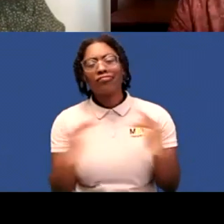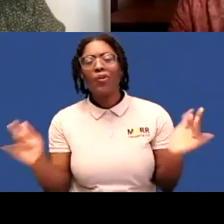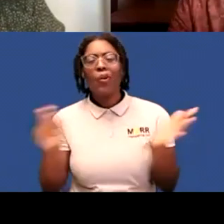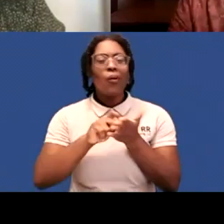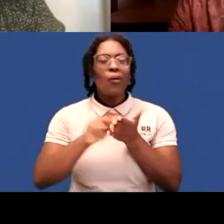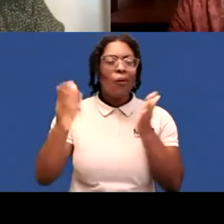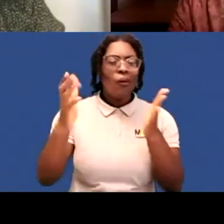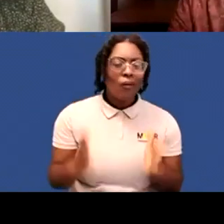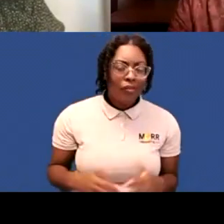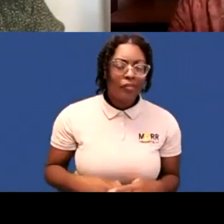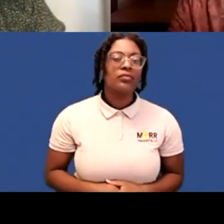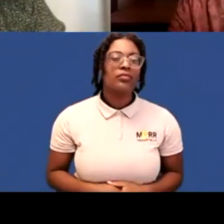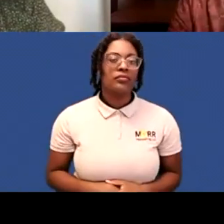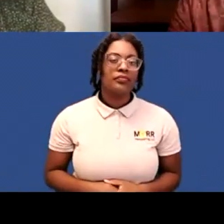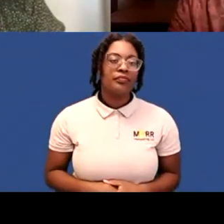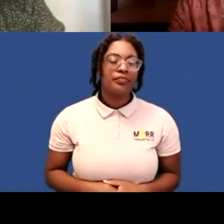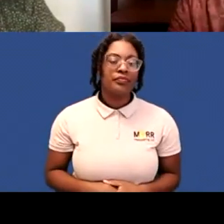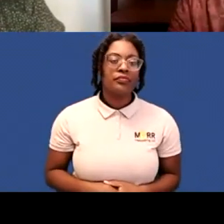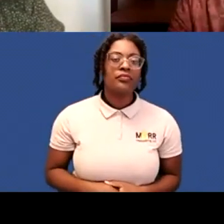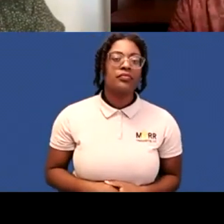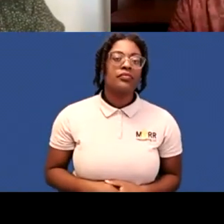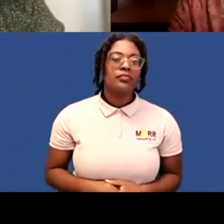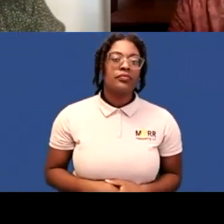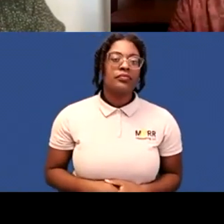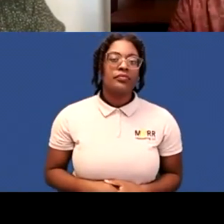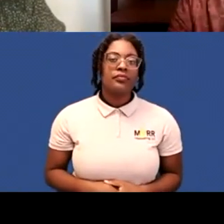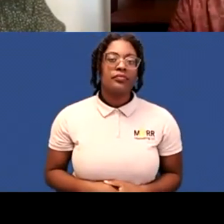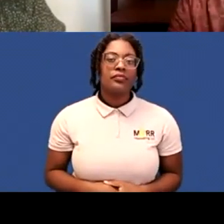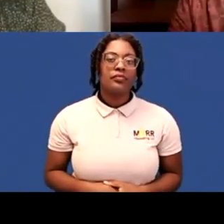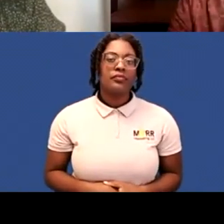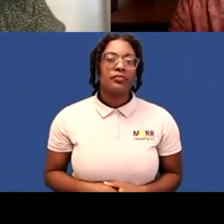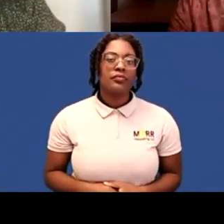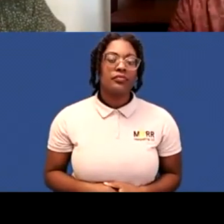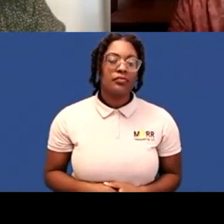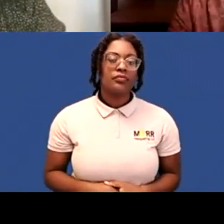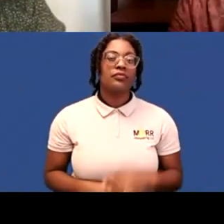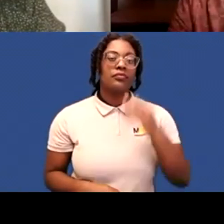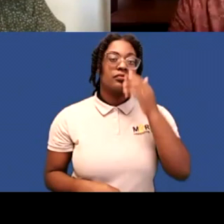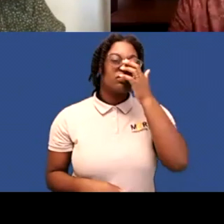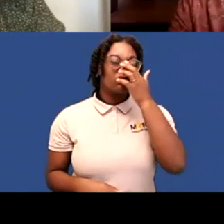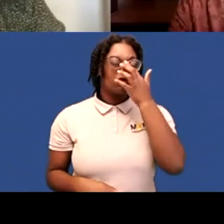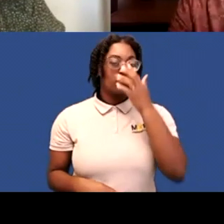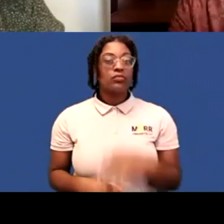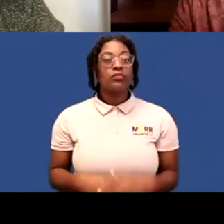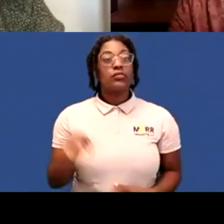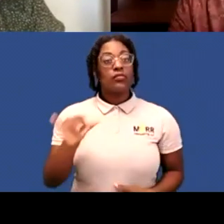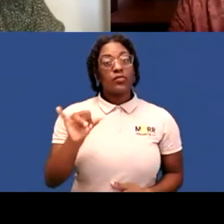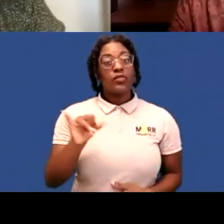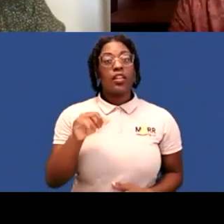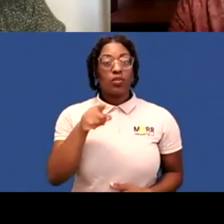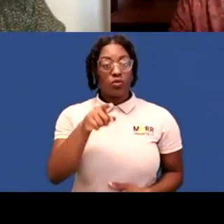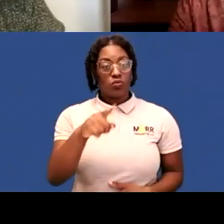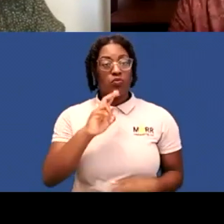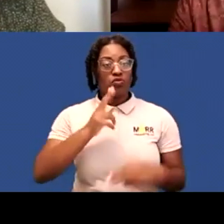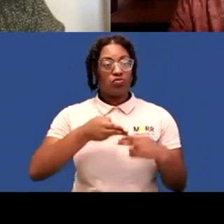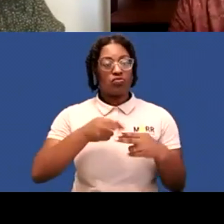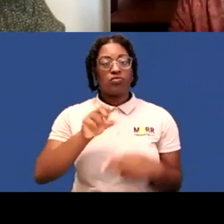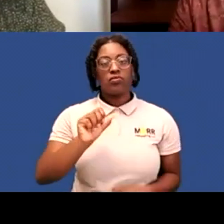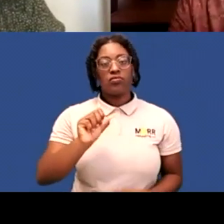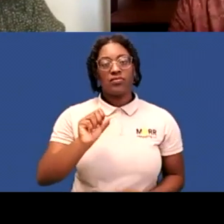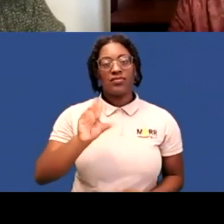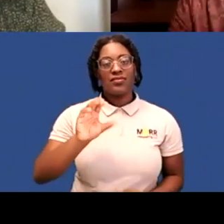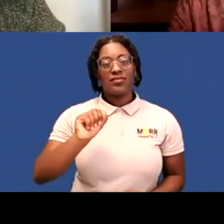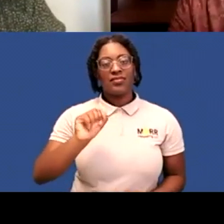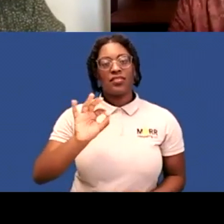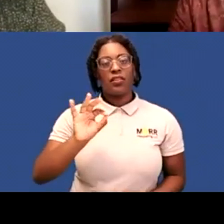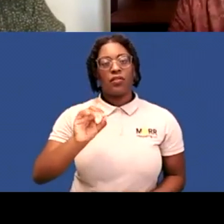topic, we have that background, and I may build up to something, like you were saying, scaffolding the lesson, so I can